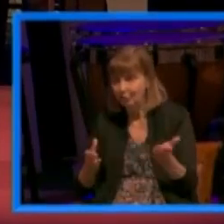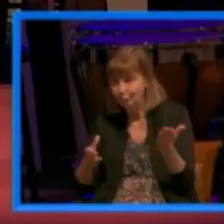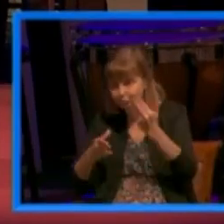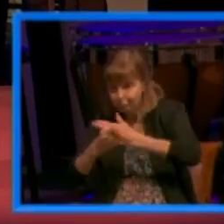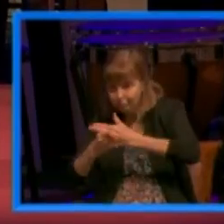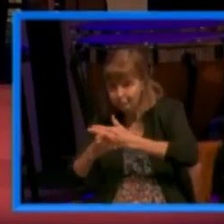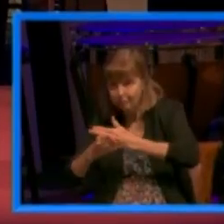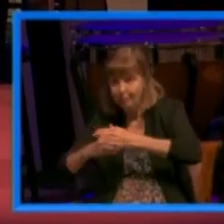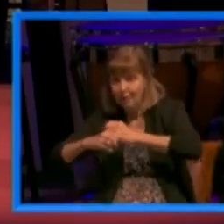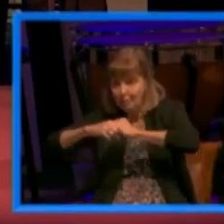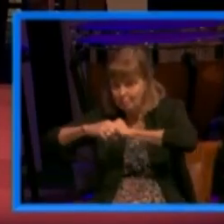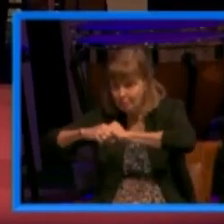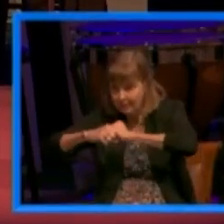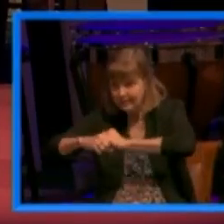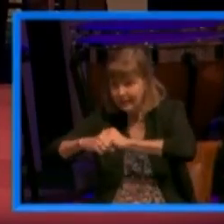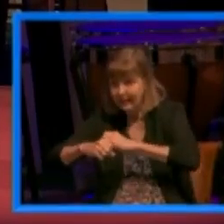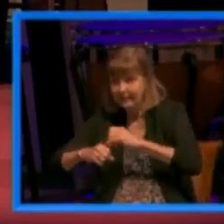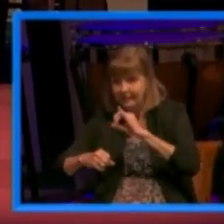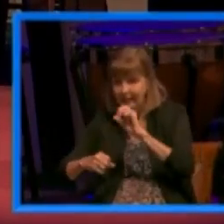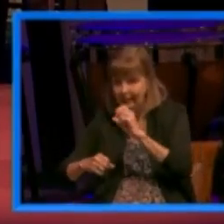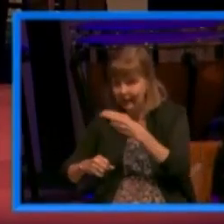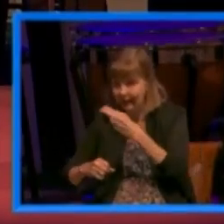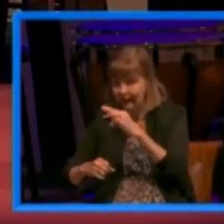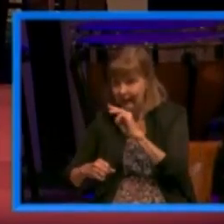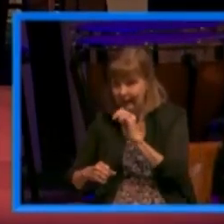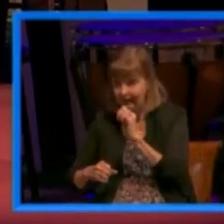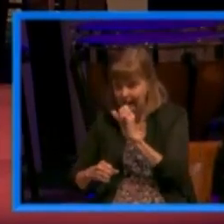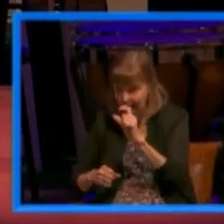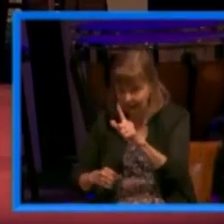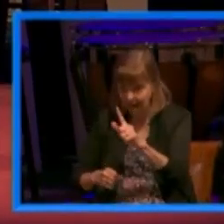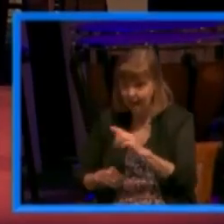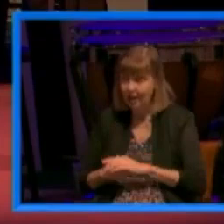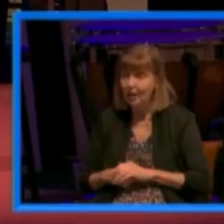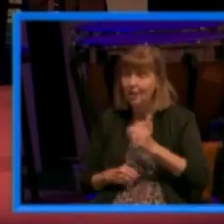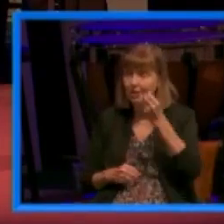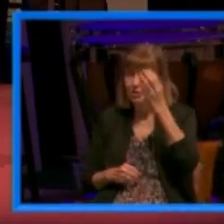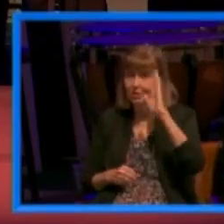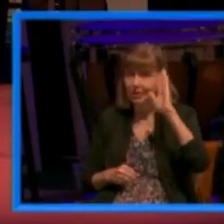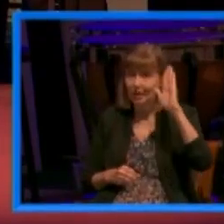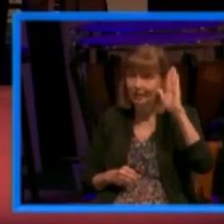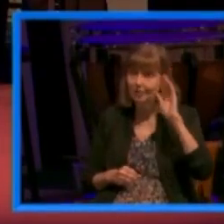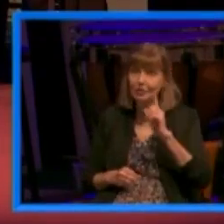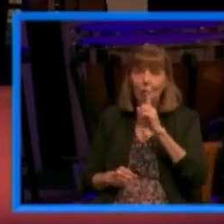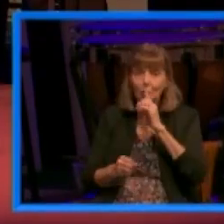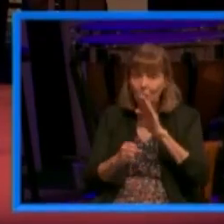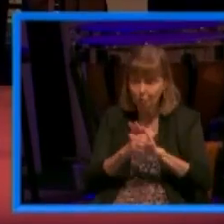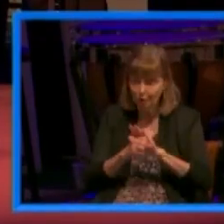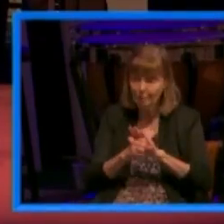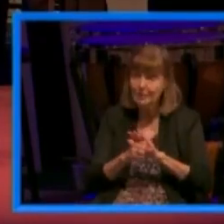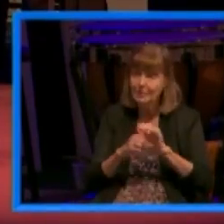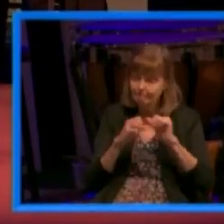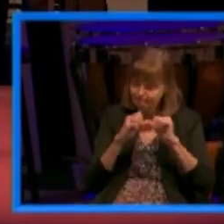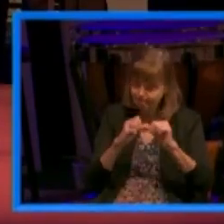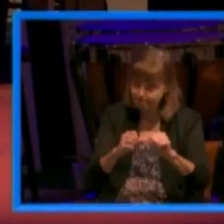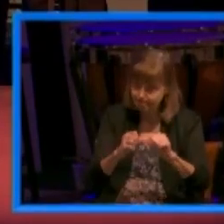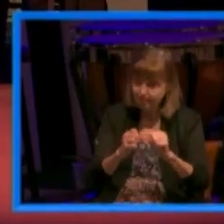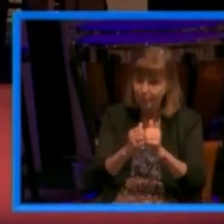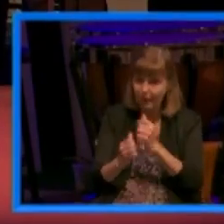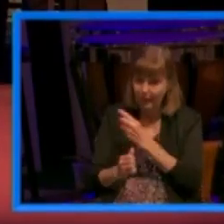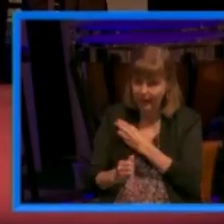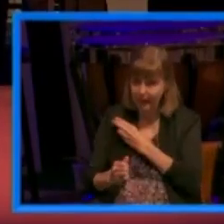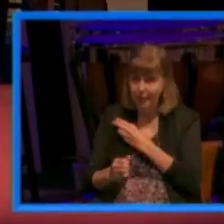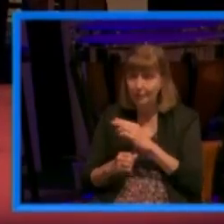word with Hagar. But I want you to see this, and I want you to see it very clearly. Up until this